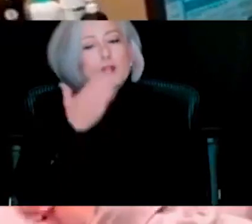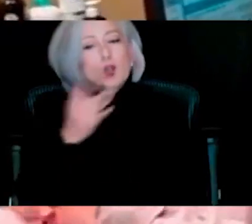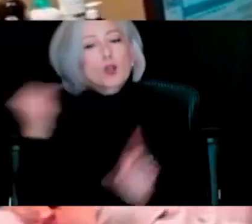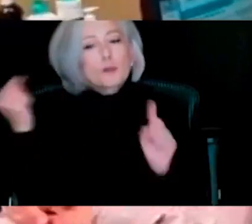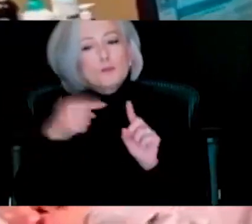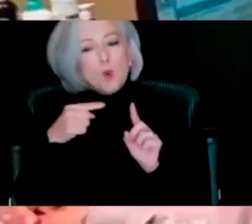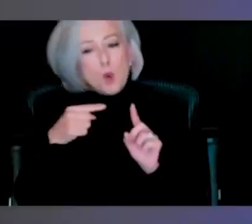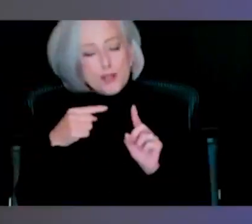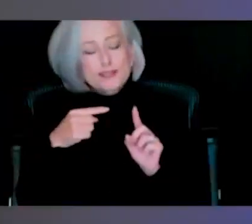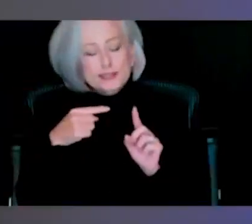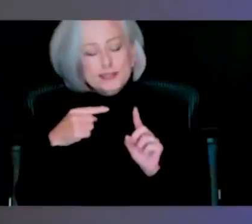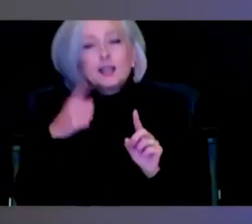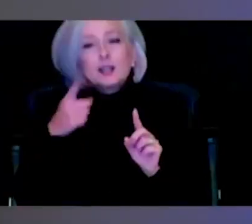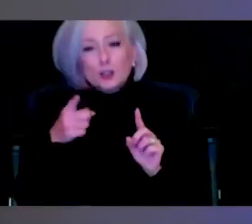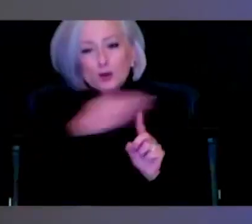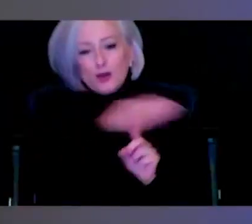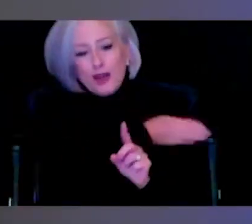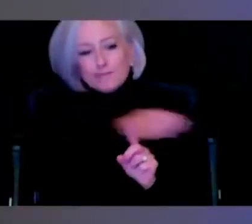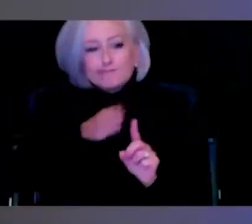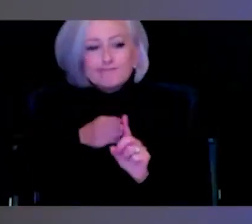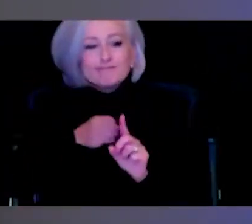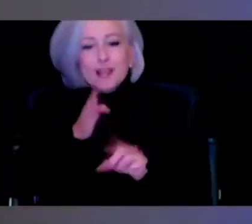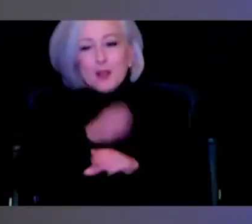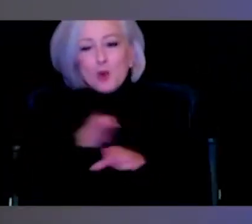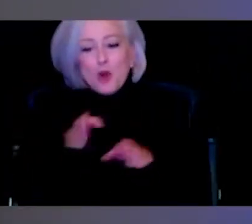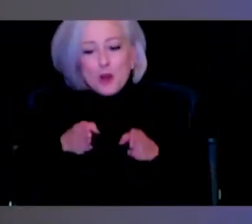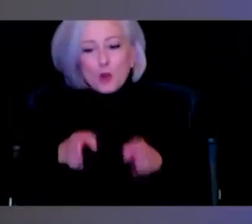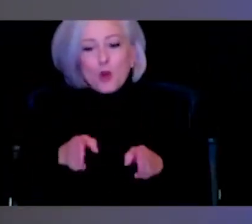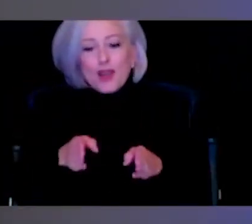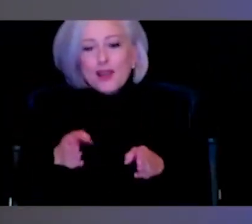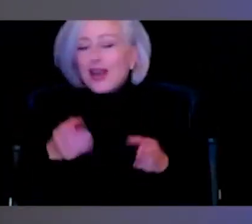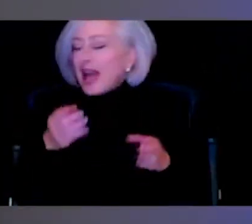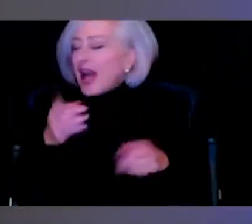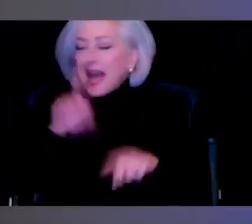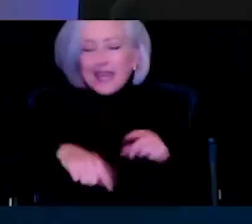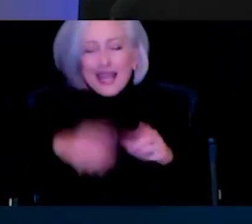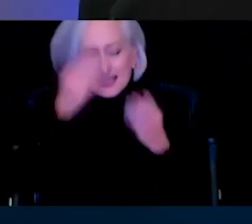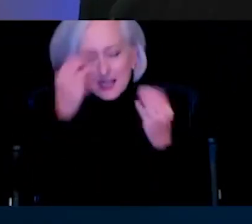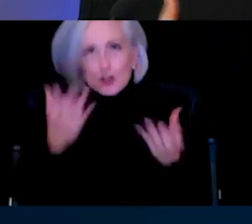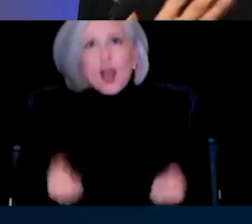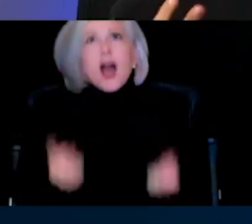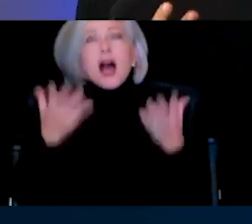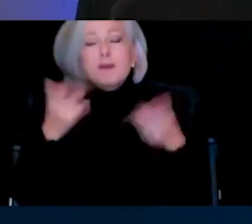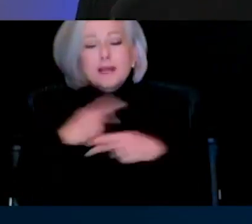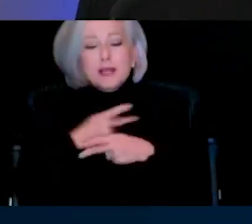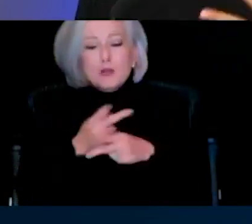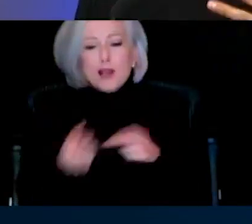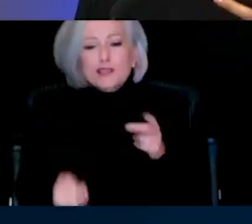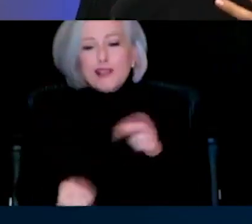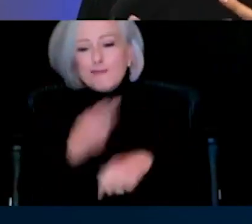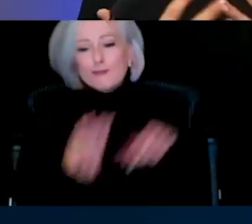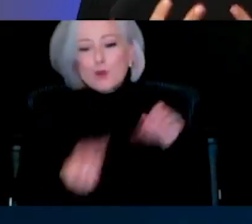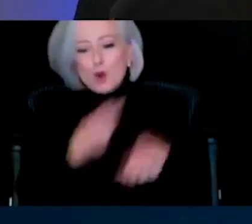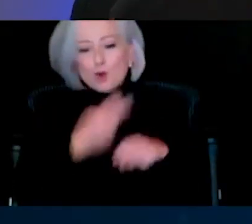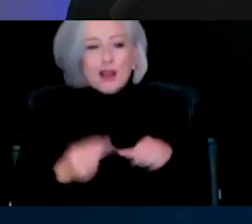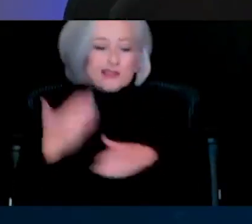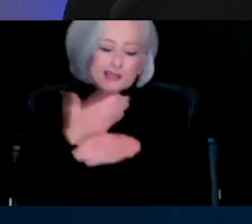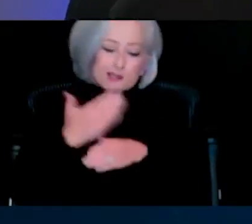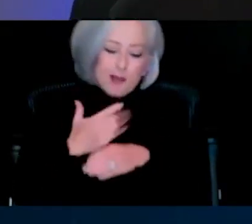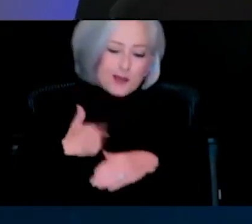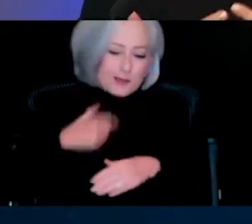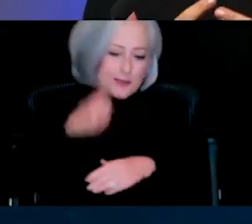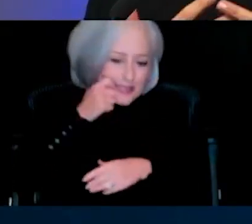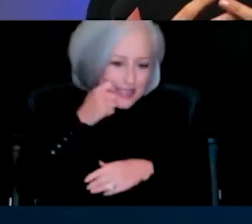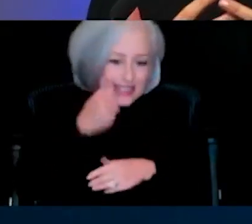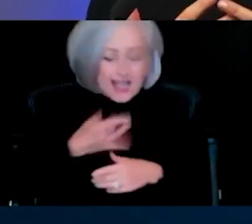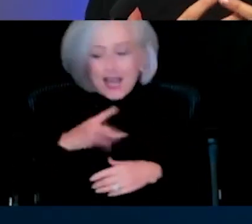able to direct us in the right way. But I can't tell you how many products I've thrown out and wasted money on things because it irritates my skin, or I don't even like the smell of